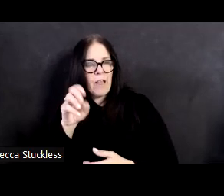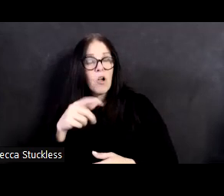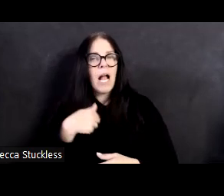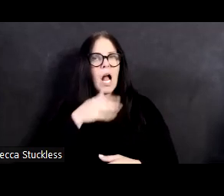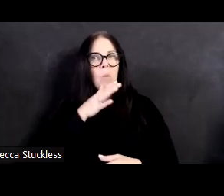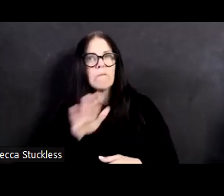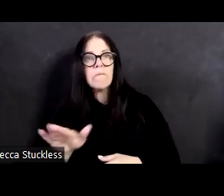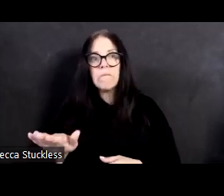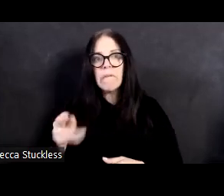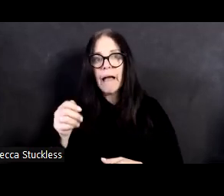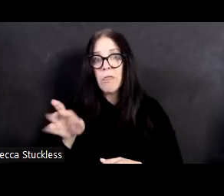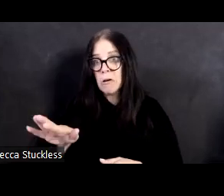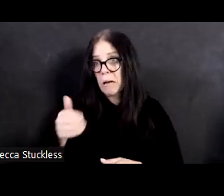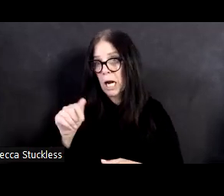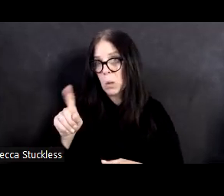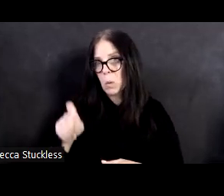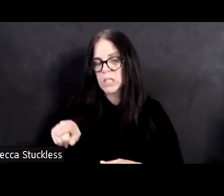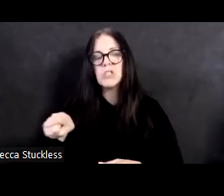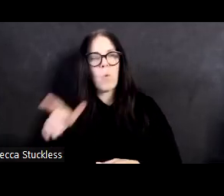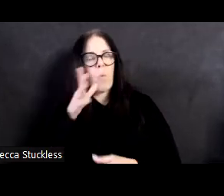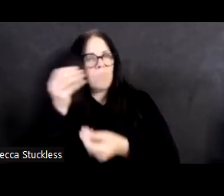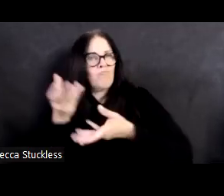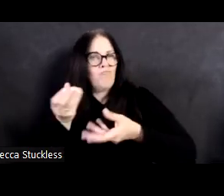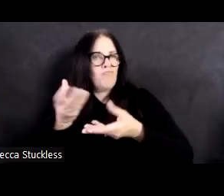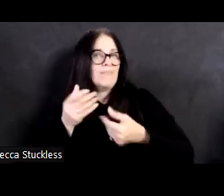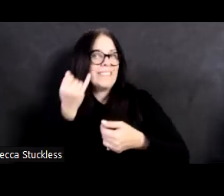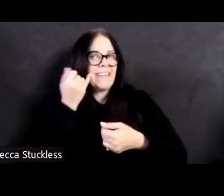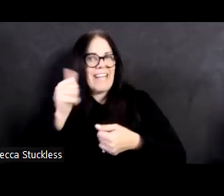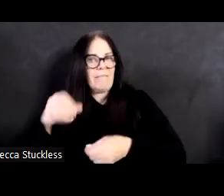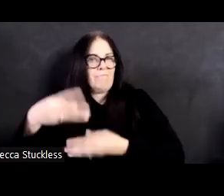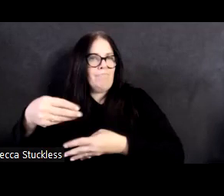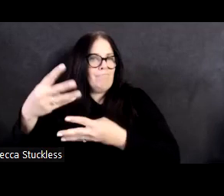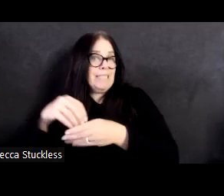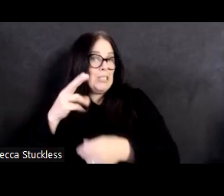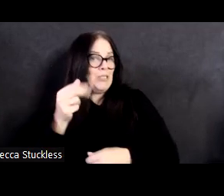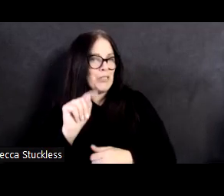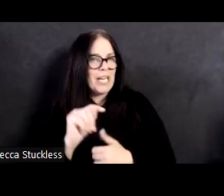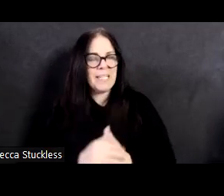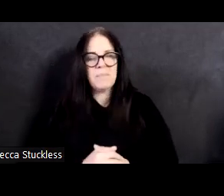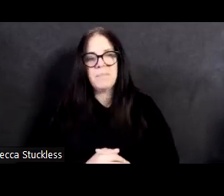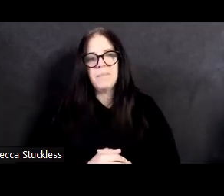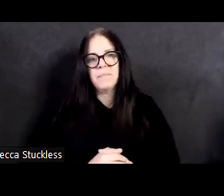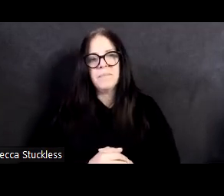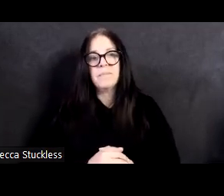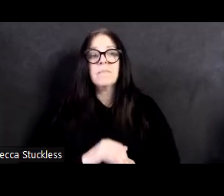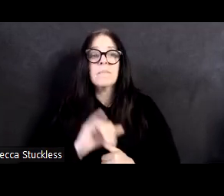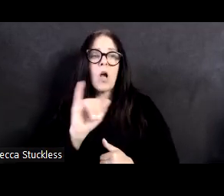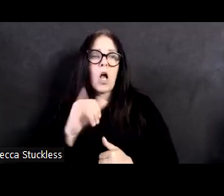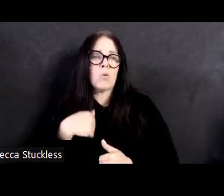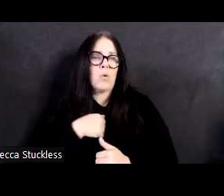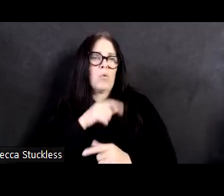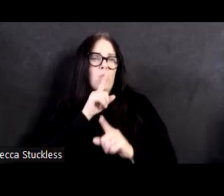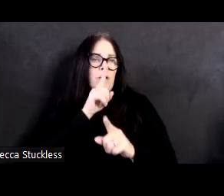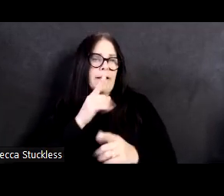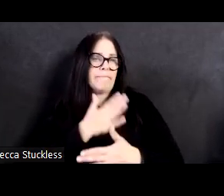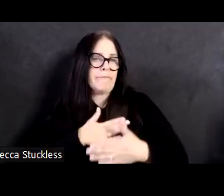throughout today's webinar to see if there are any specific comments or questions we need to address. We're also grateful for the support of